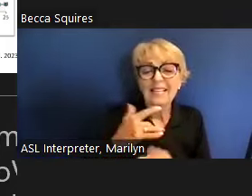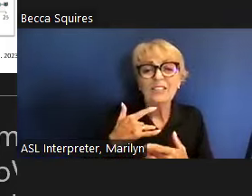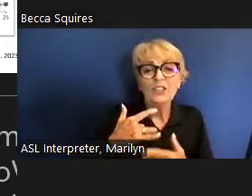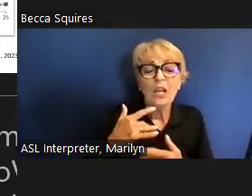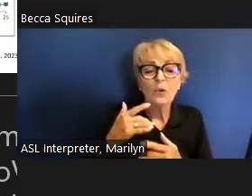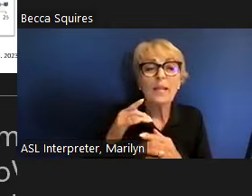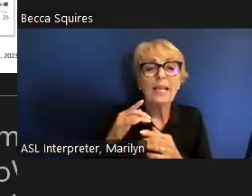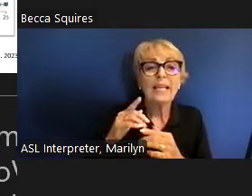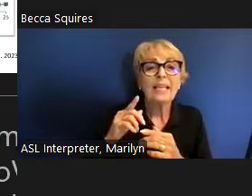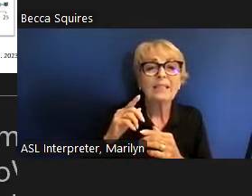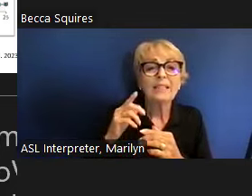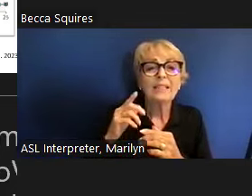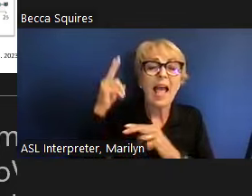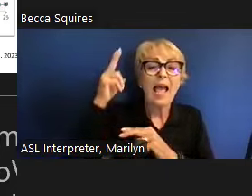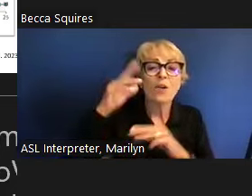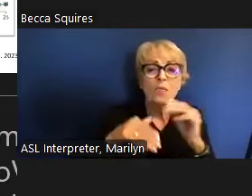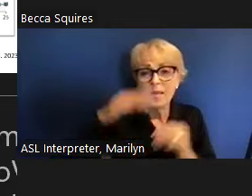males.